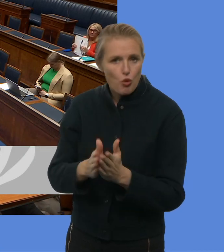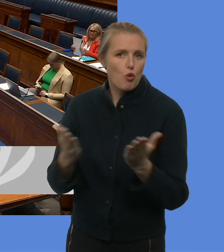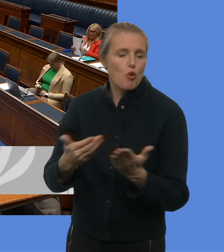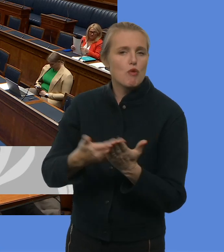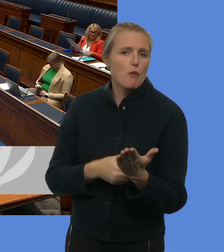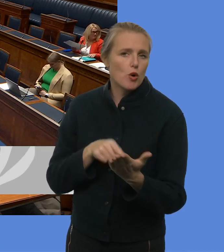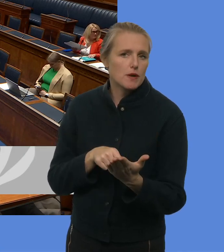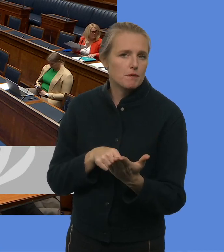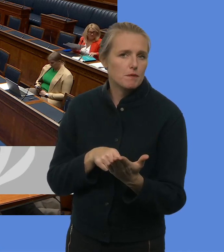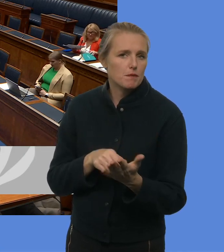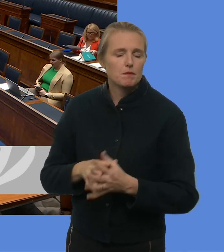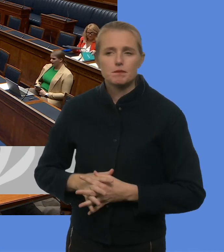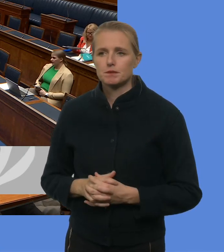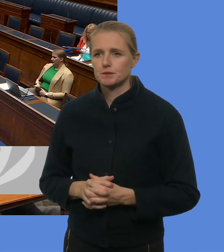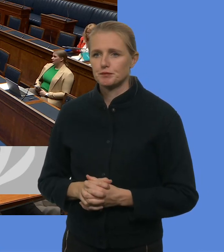Chambers.